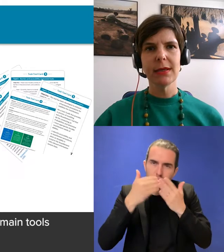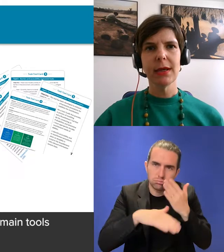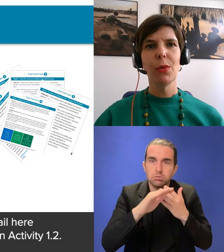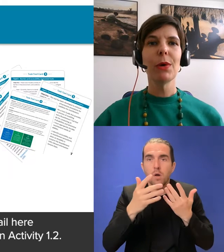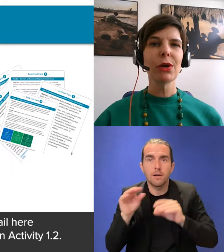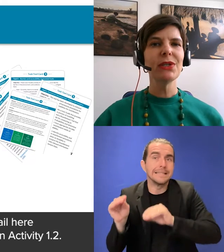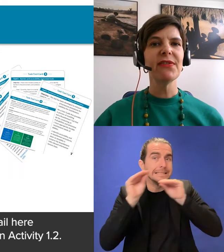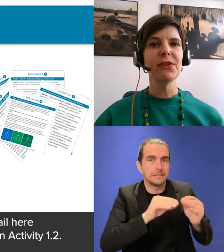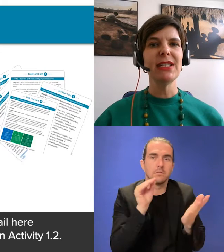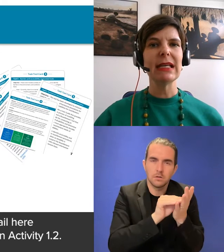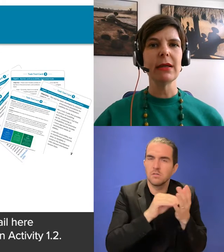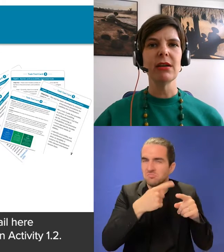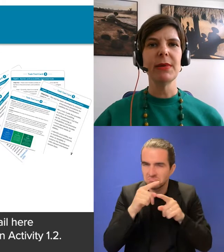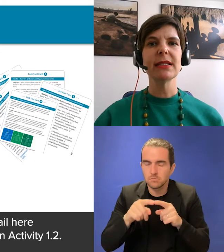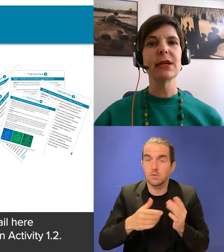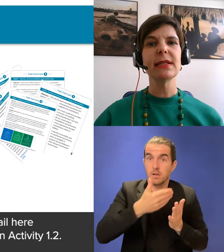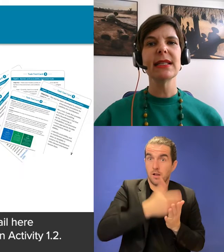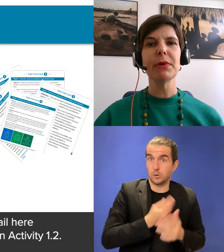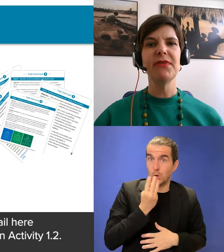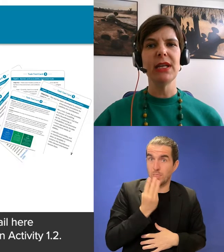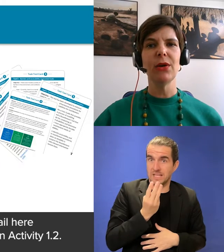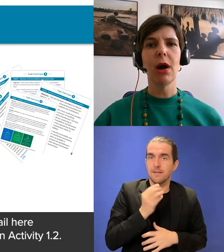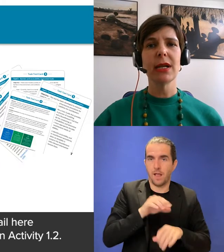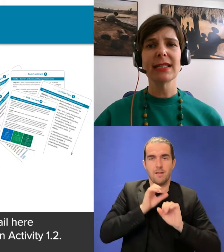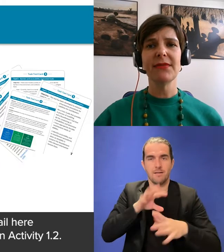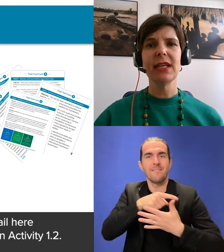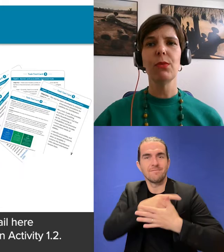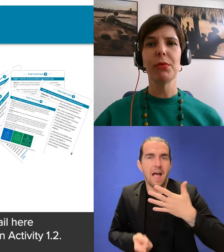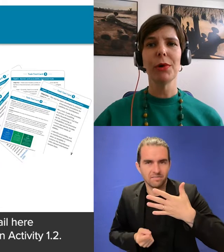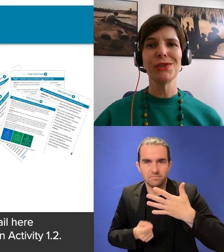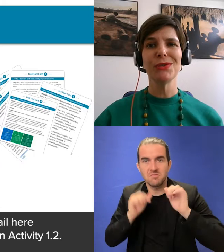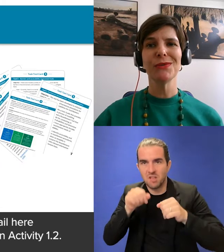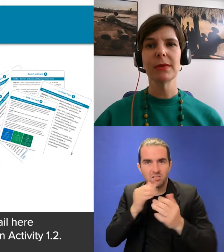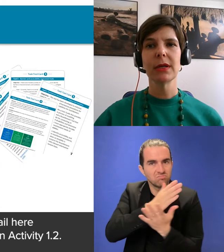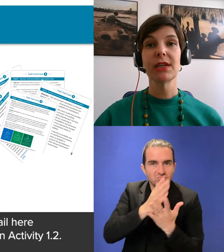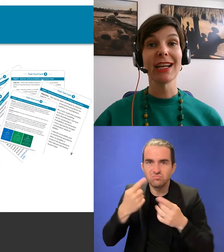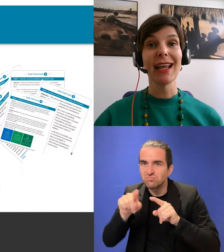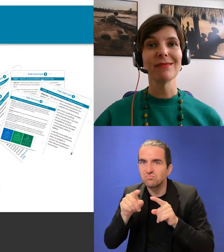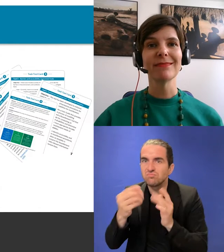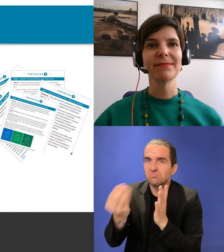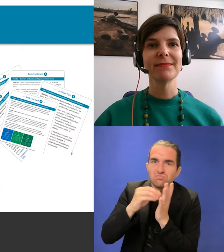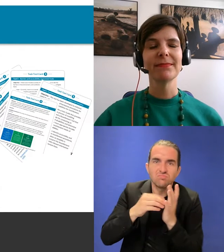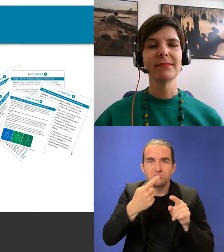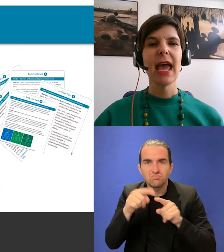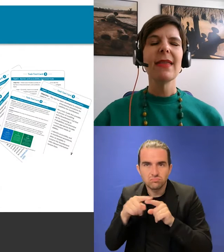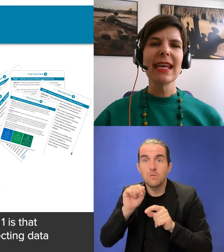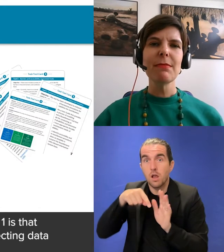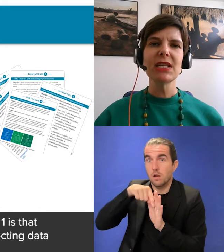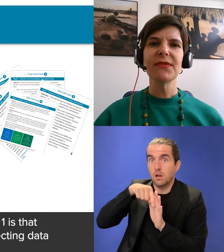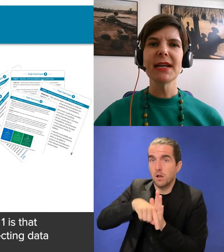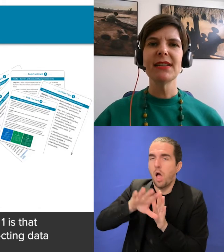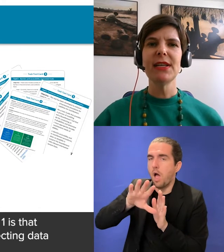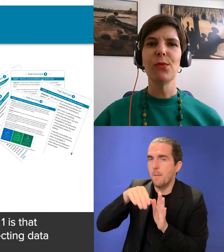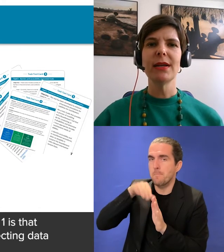used. We won't go into further detail here because there is a separate video on Activity 1.2. Check it out. The